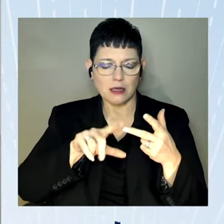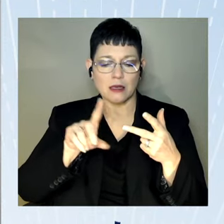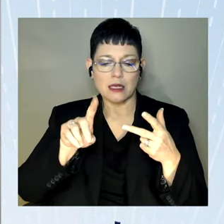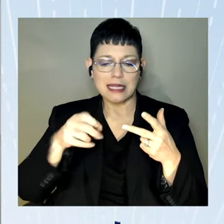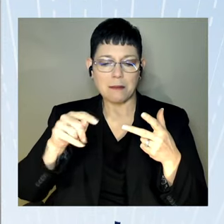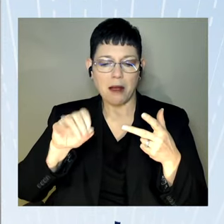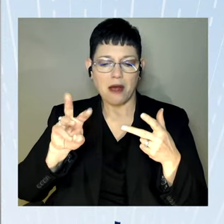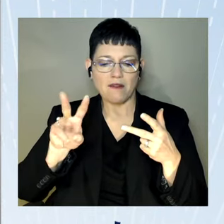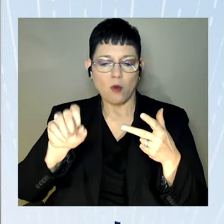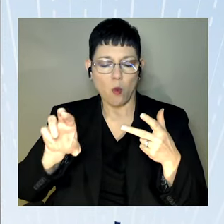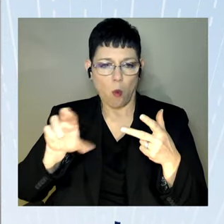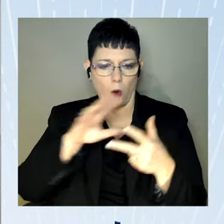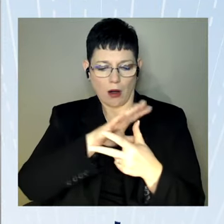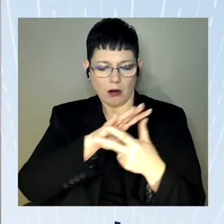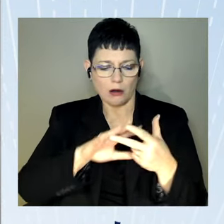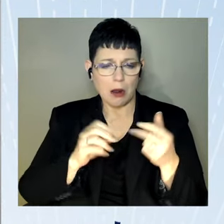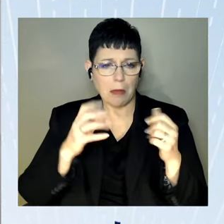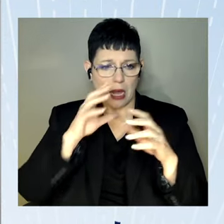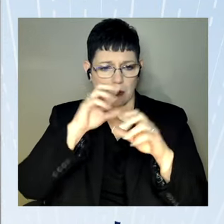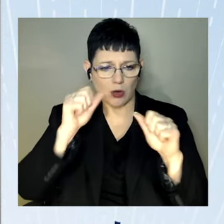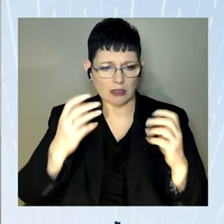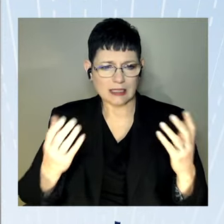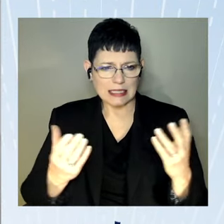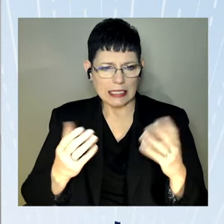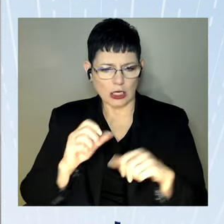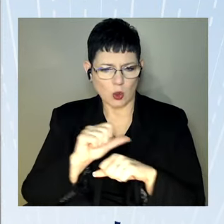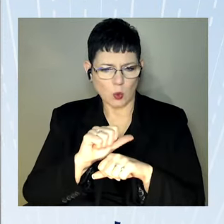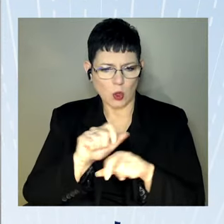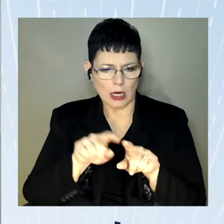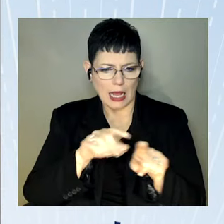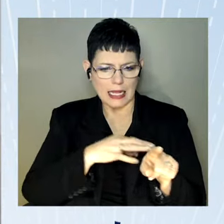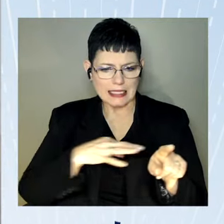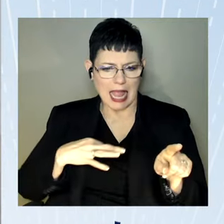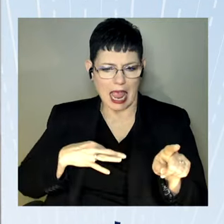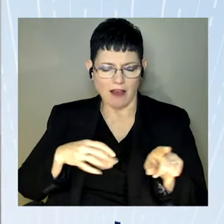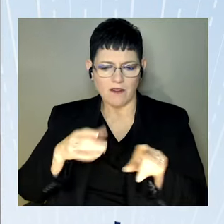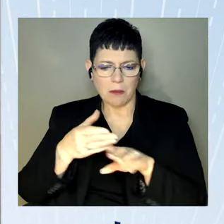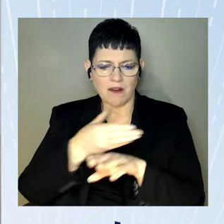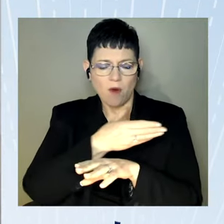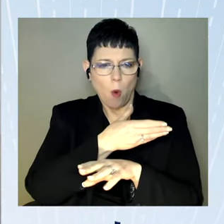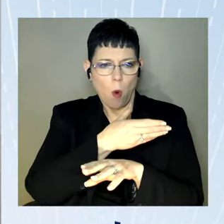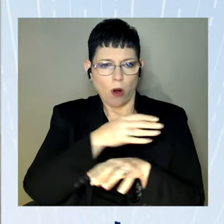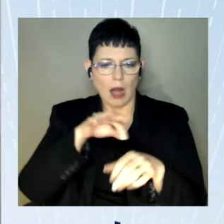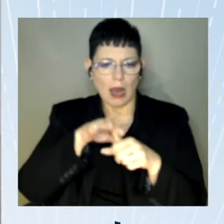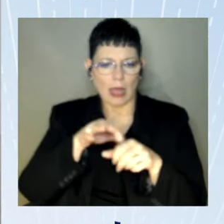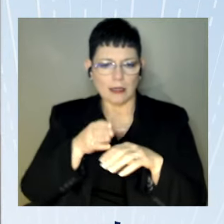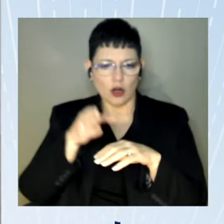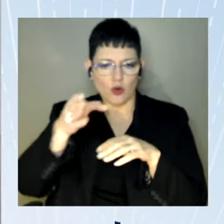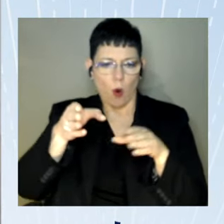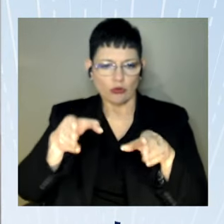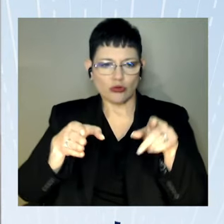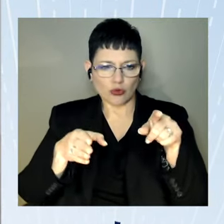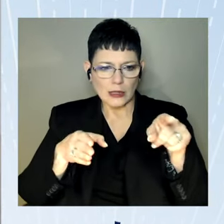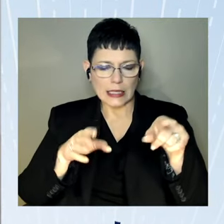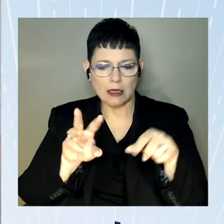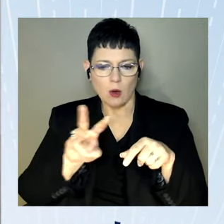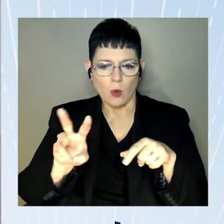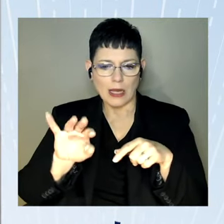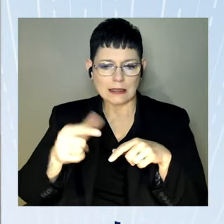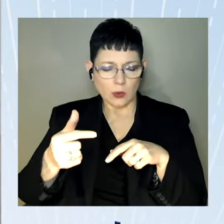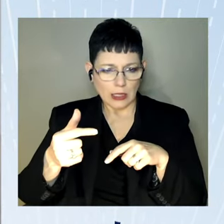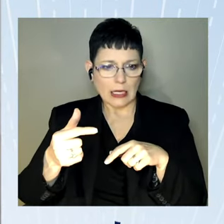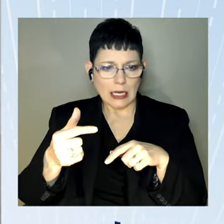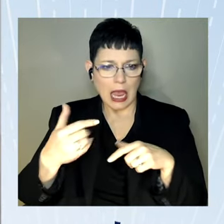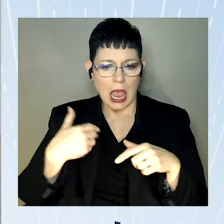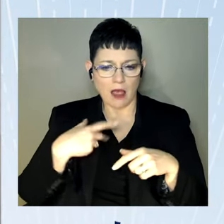of presidents worked here as staff before they were elected to work across the street in the West Wing. There will be a public